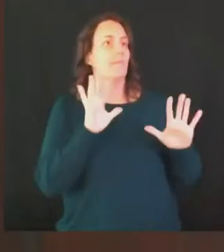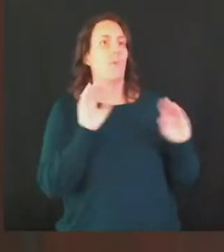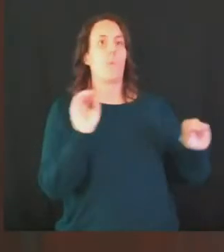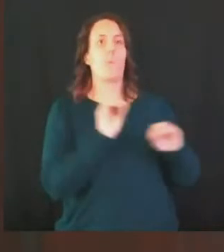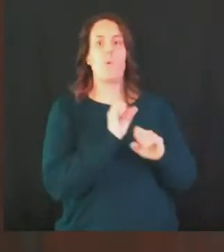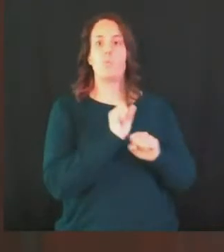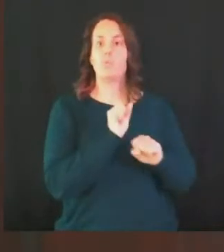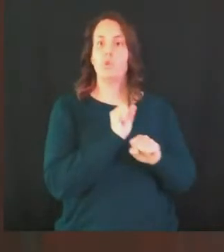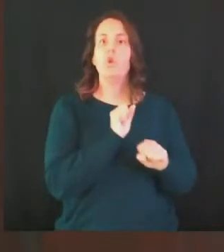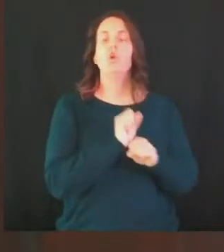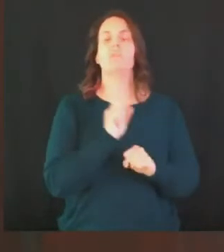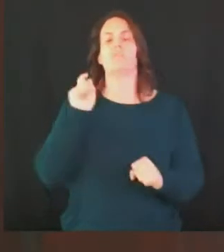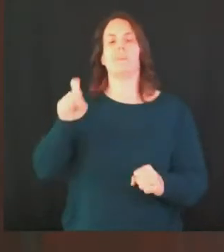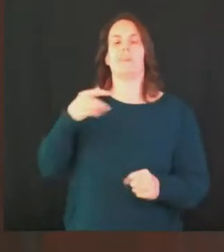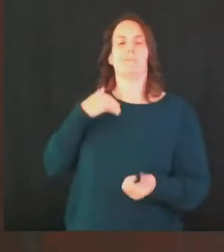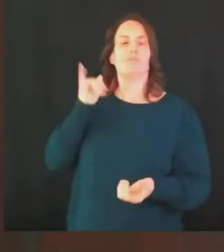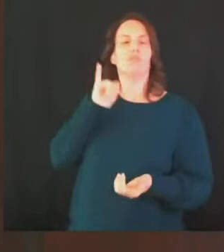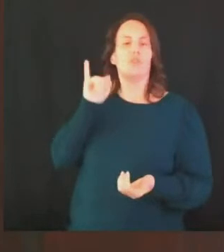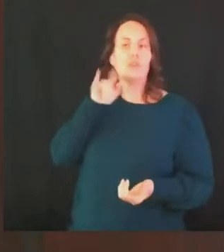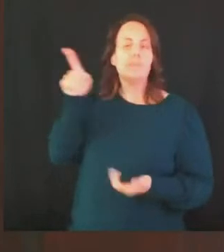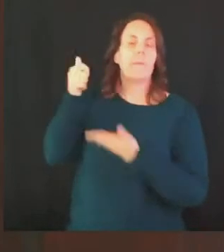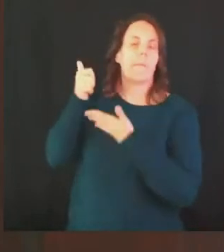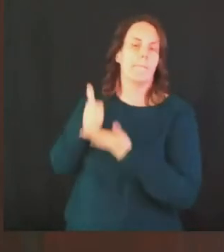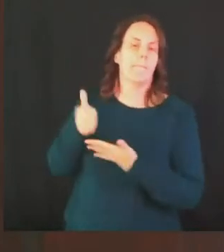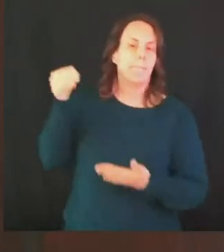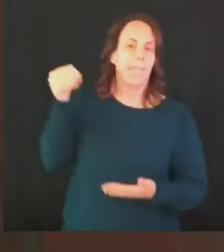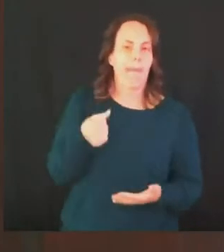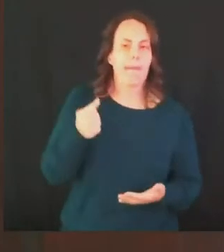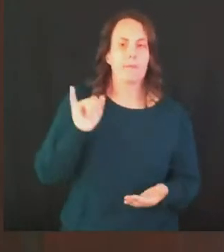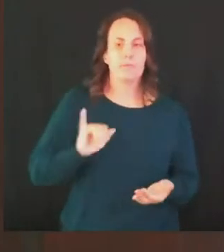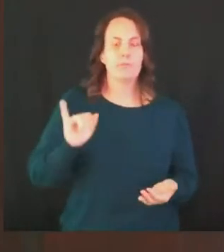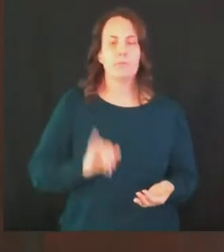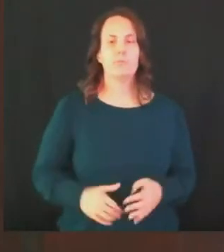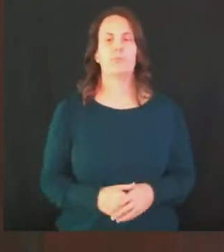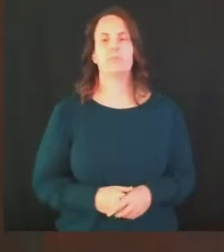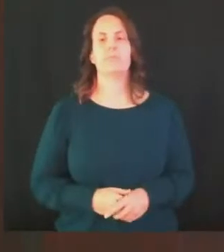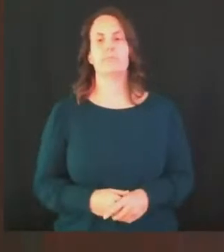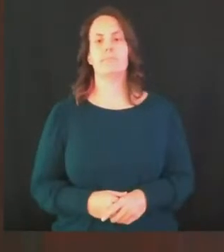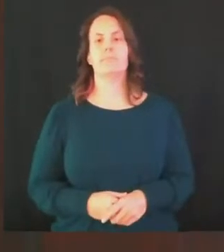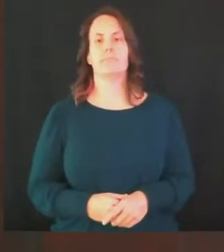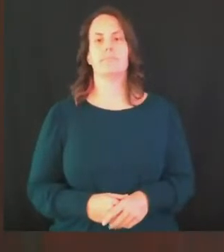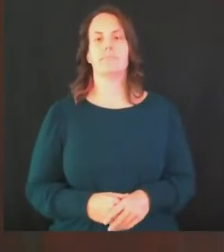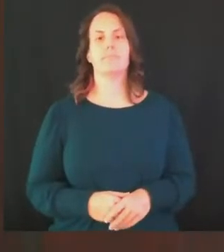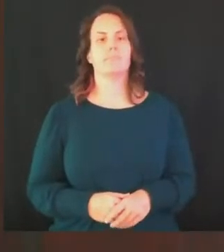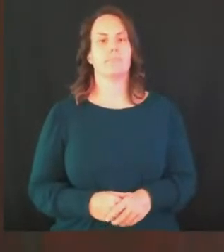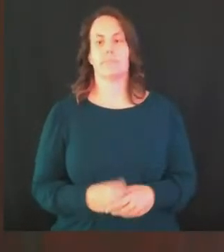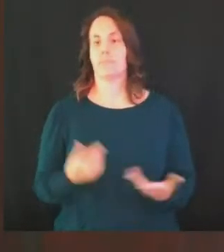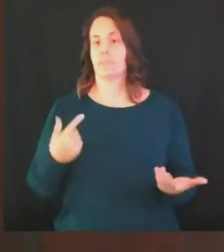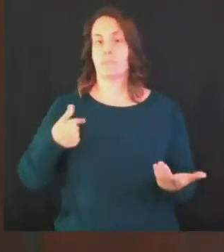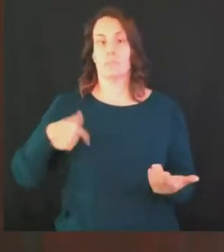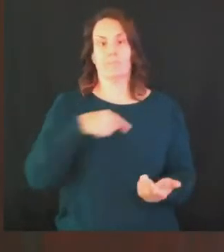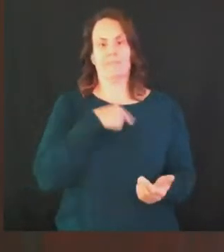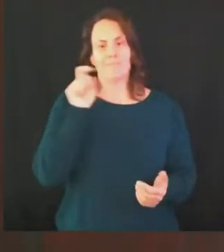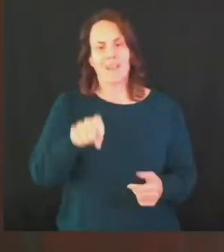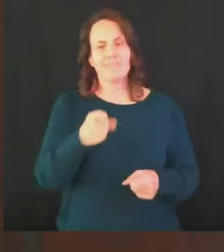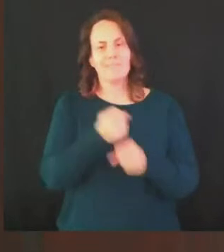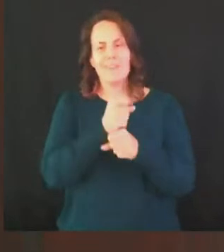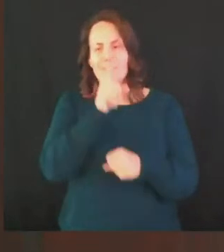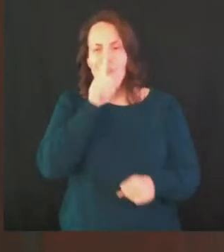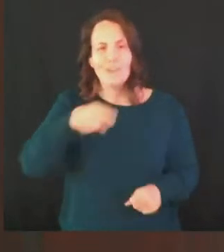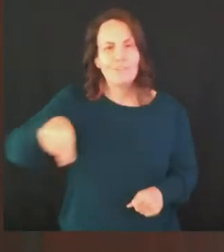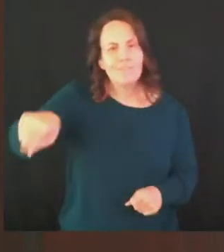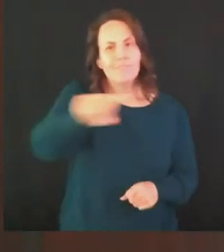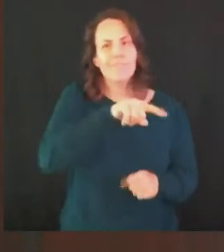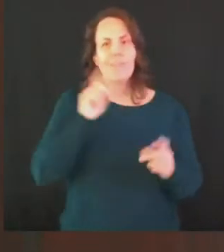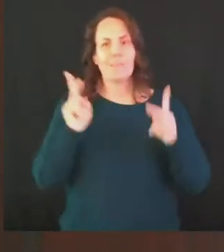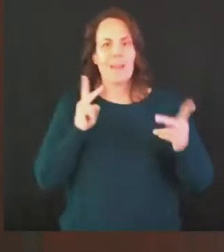the pandemic has brought us, from housing and food security to making sure they have access to quality, affordable health care